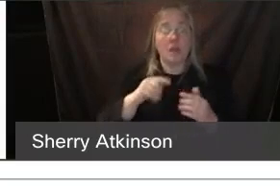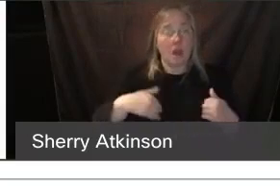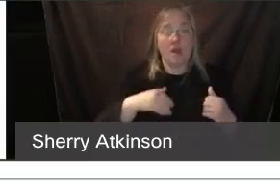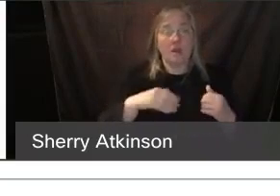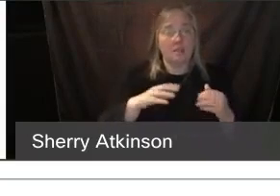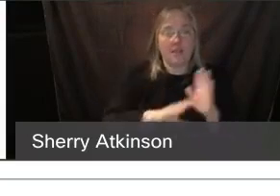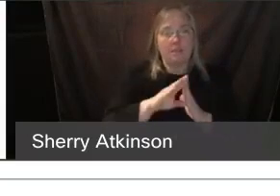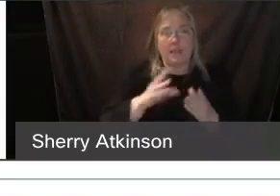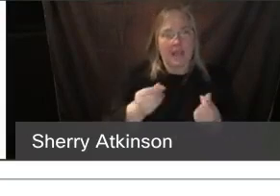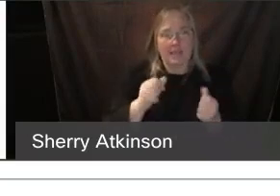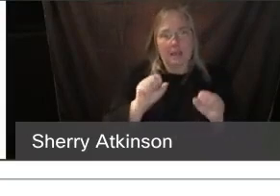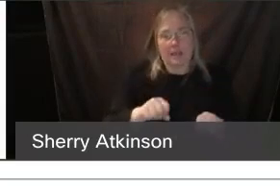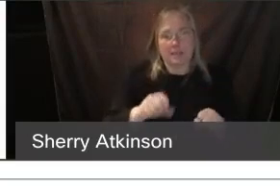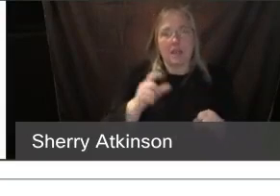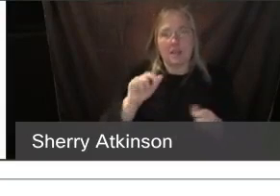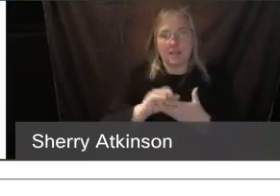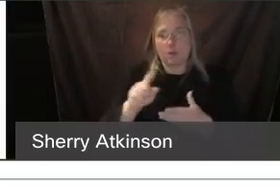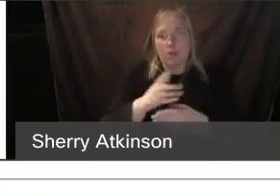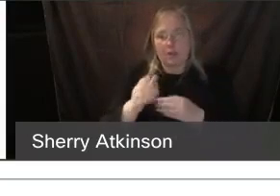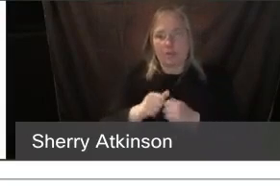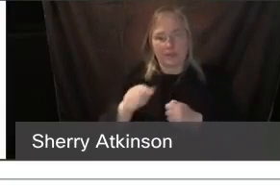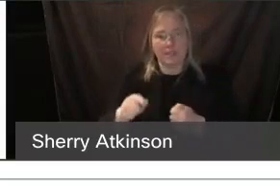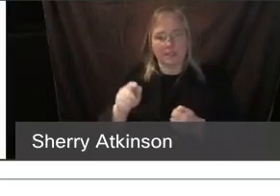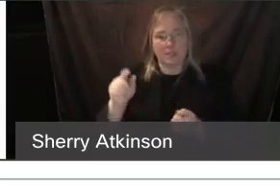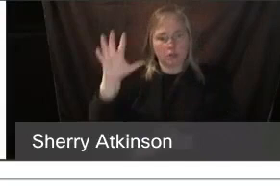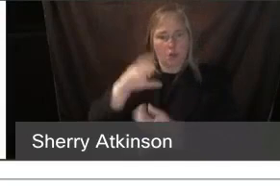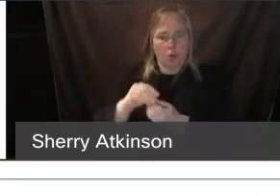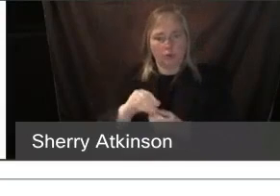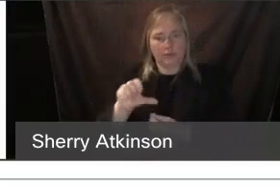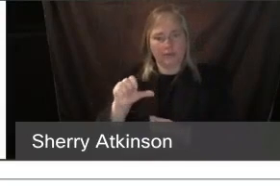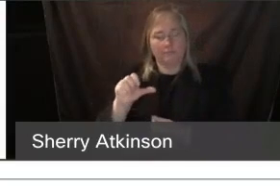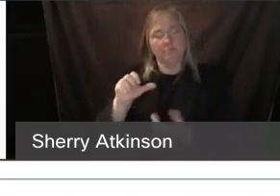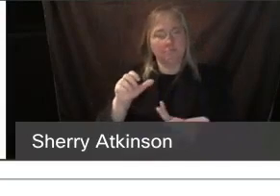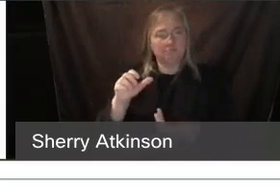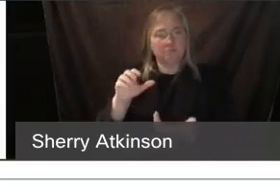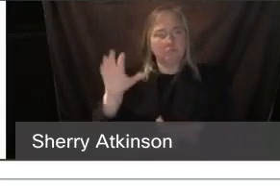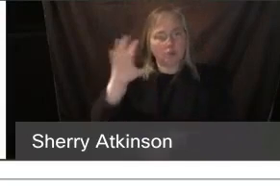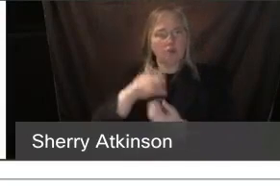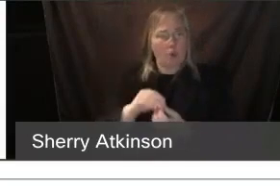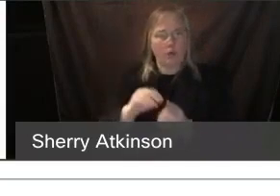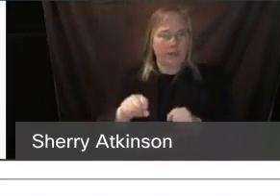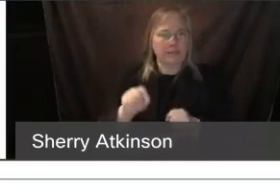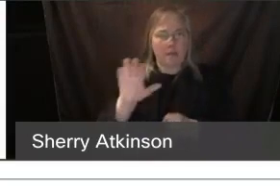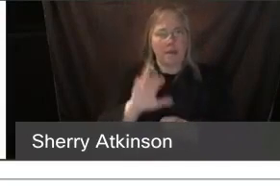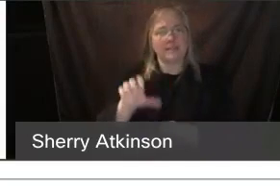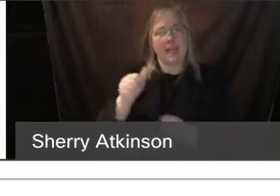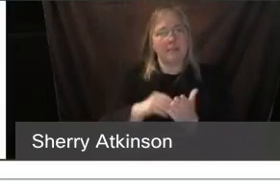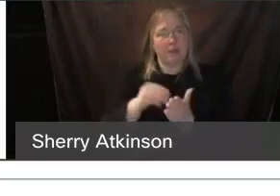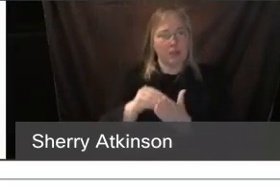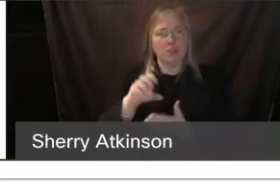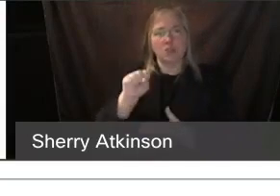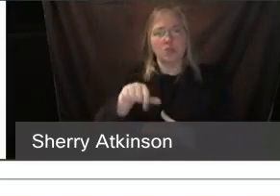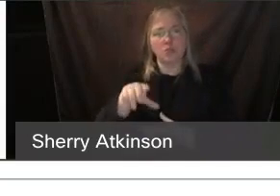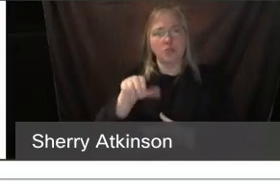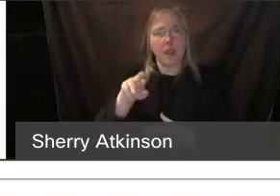here. So basically, there's a total capacity of about 10 million square feet if you take